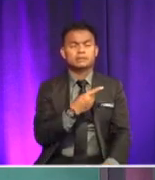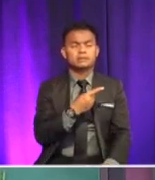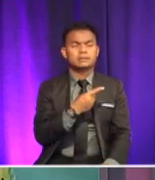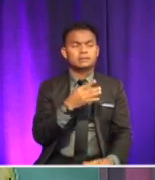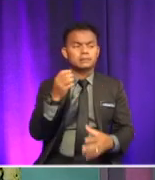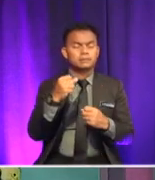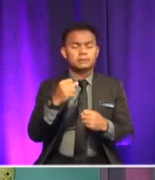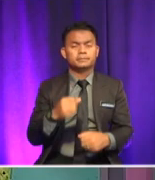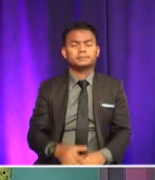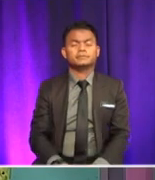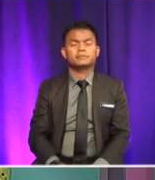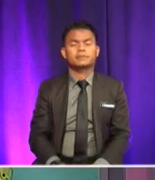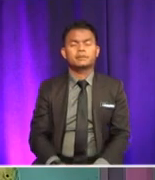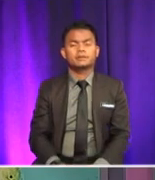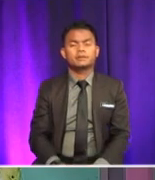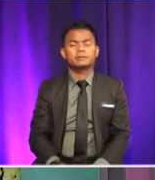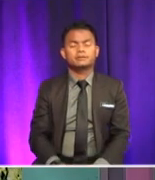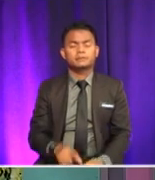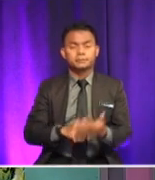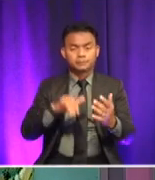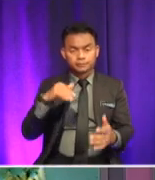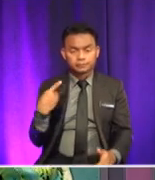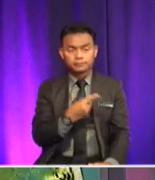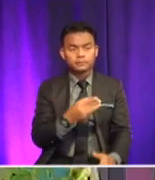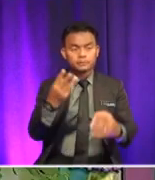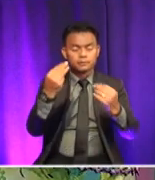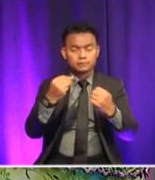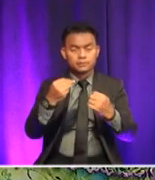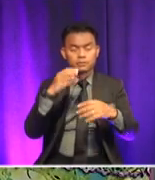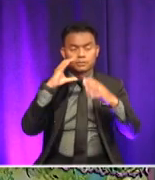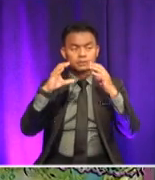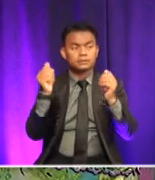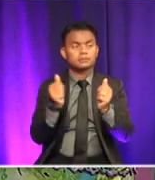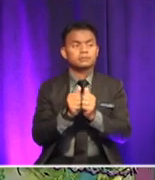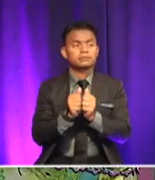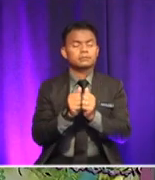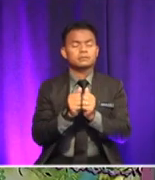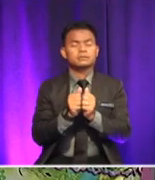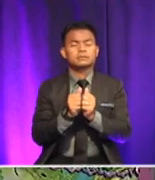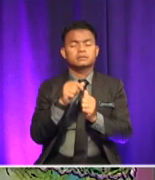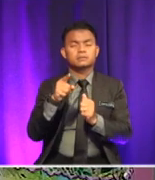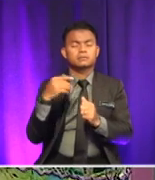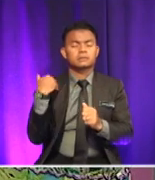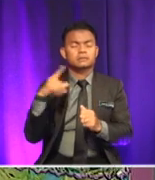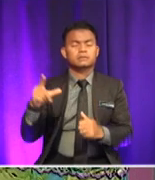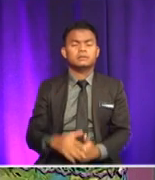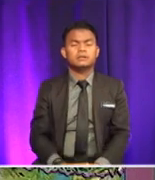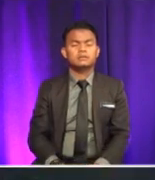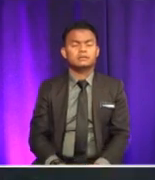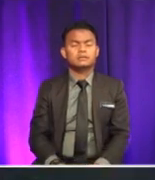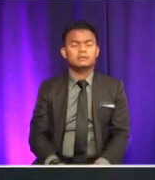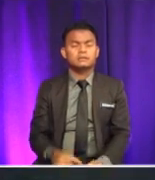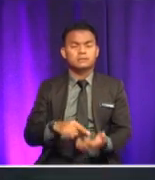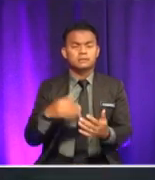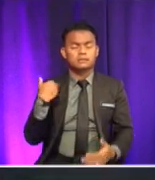logical. Because you're trying to sway the meaning, the beliefs of the birds. Okay, so this is how